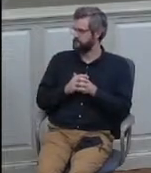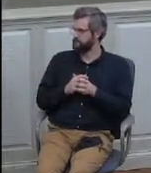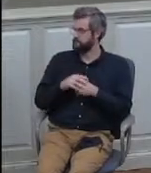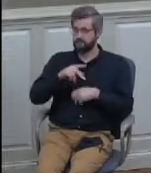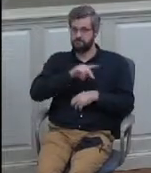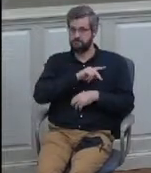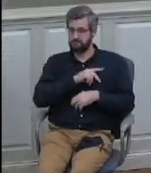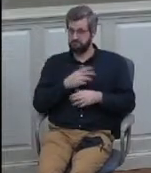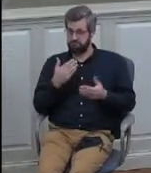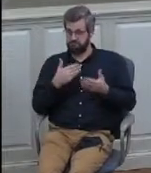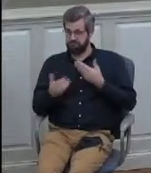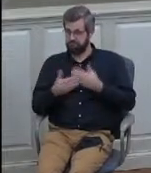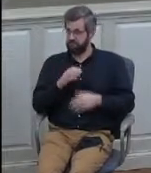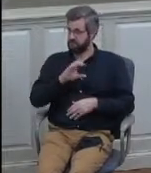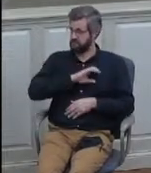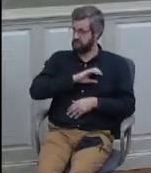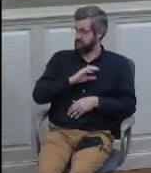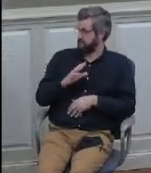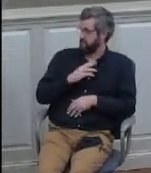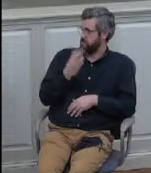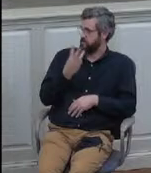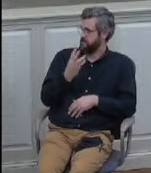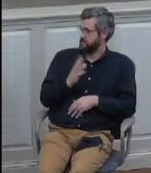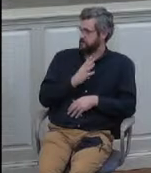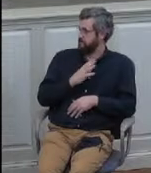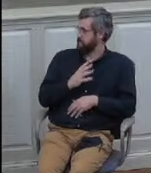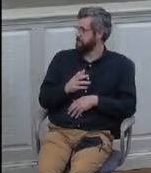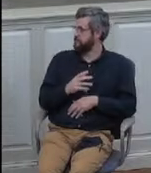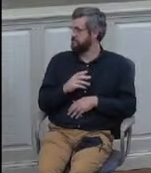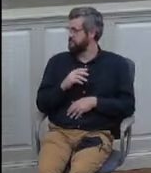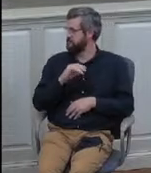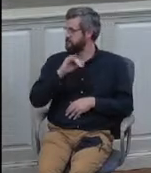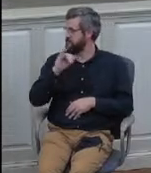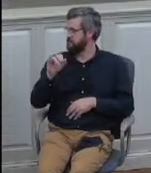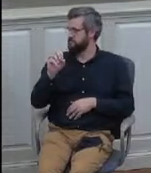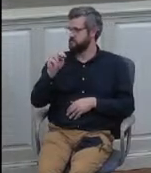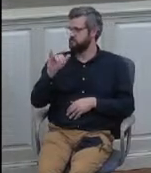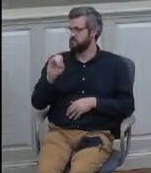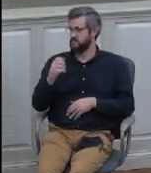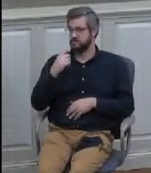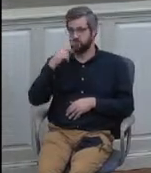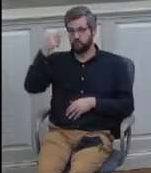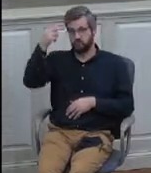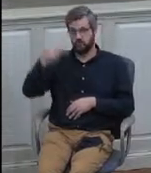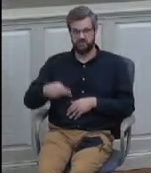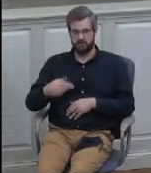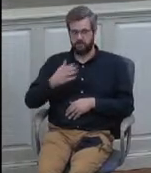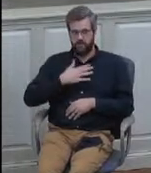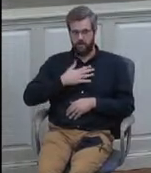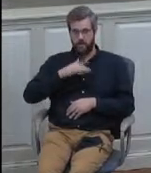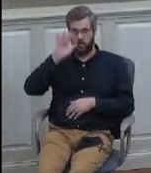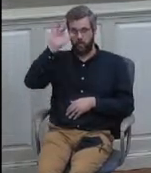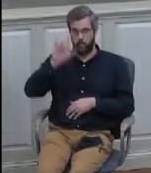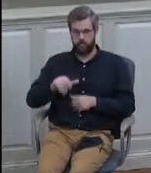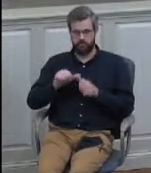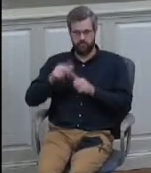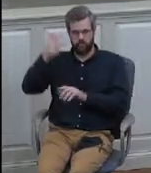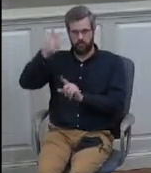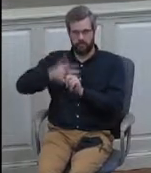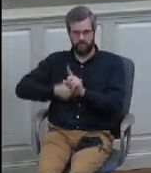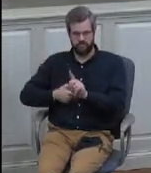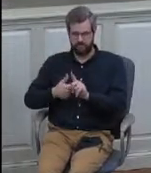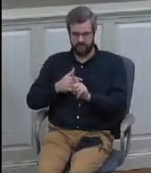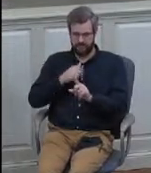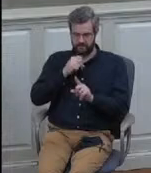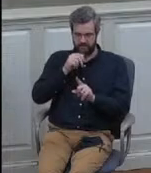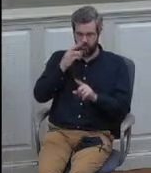It doesn't matter to me either. I like Thursday. I cleared off Thursdays for 3 months, so. Okay, we'll move that to Thursday. I didn't